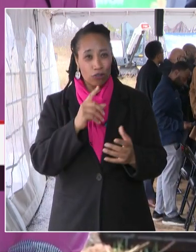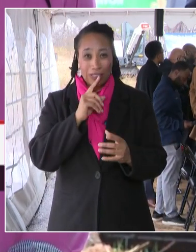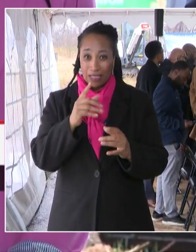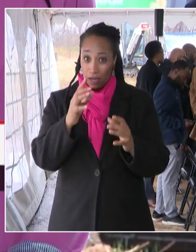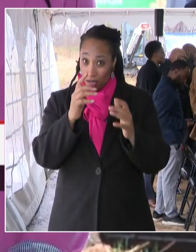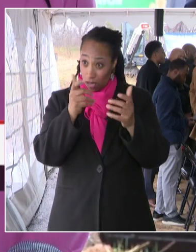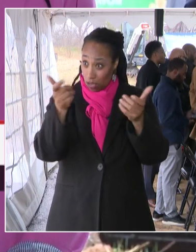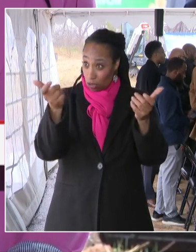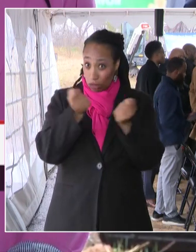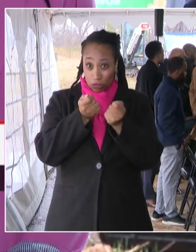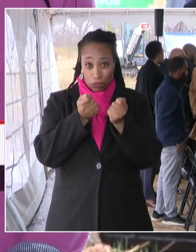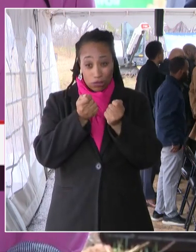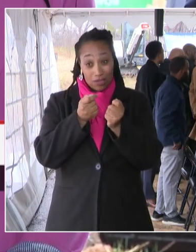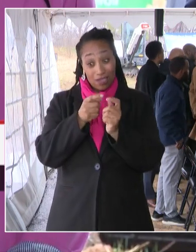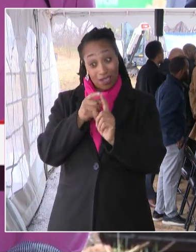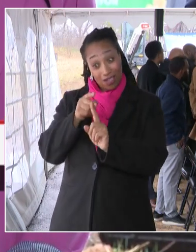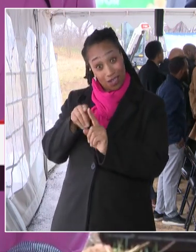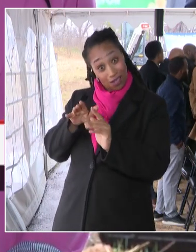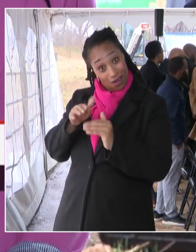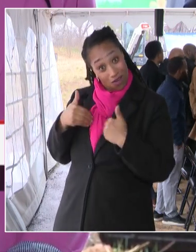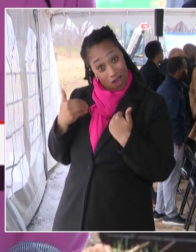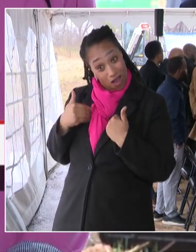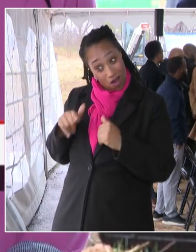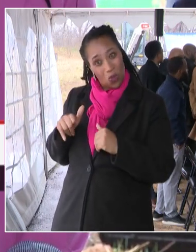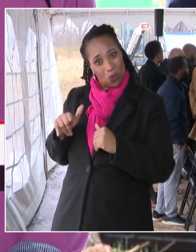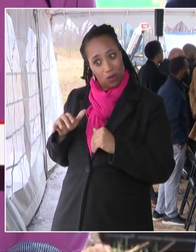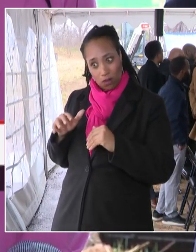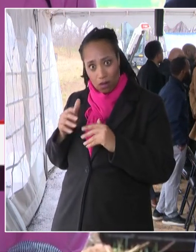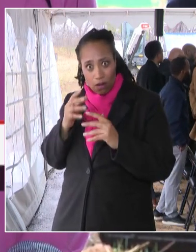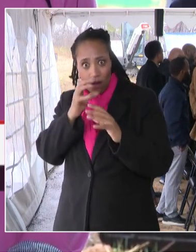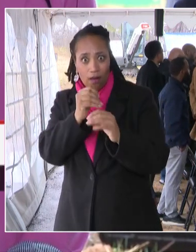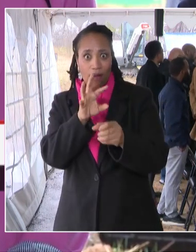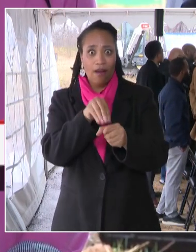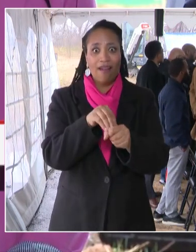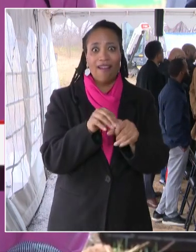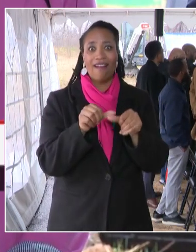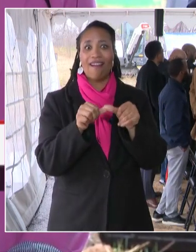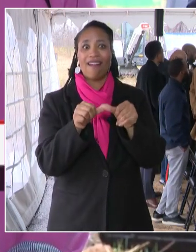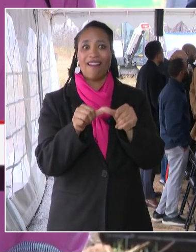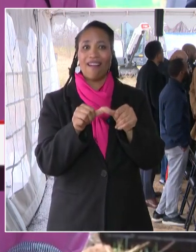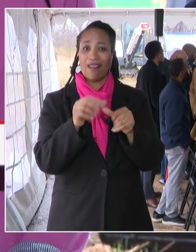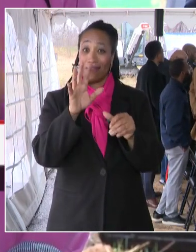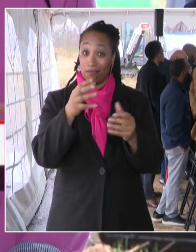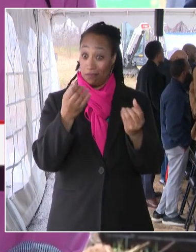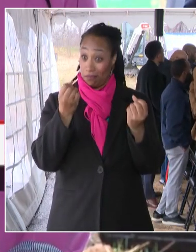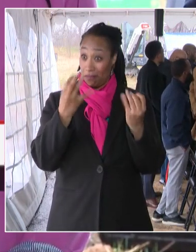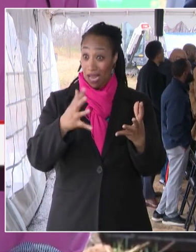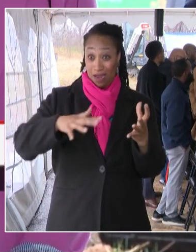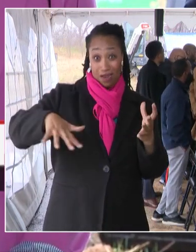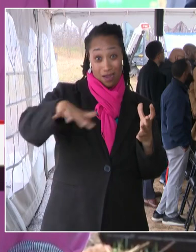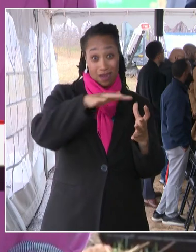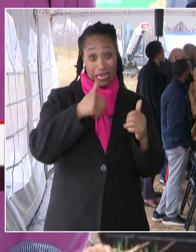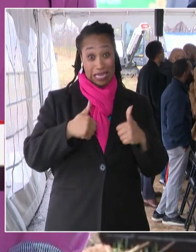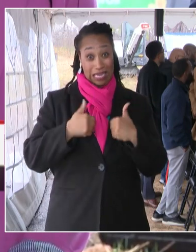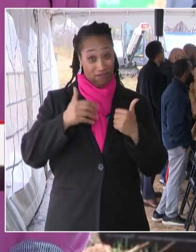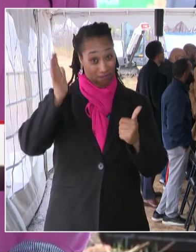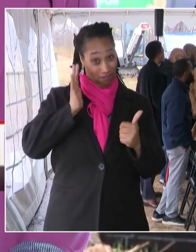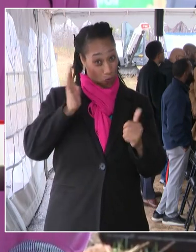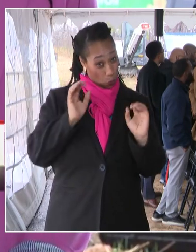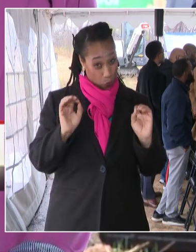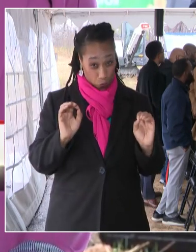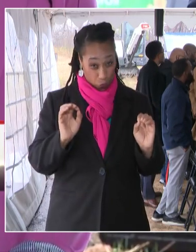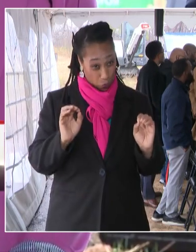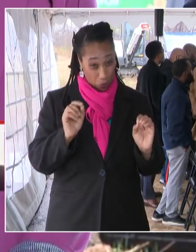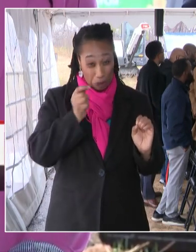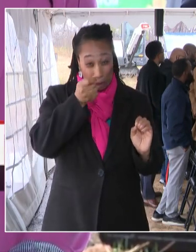families. There was a time when there weren't a lot of people who lived here with kids, and now there are a lot of people who live